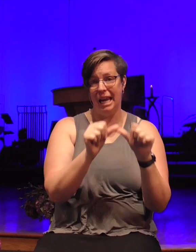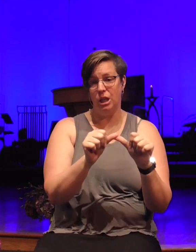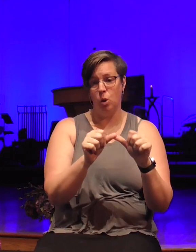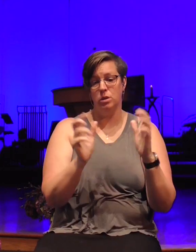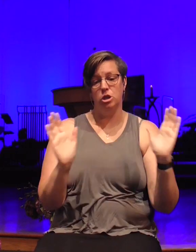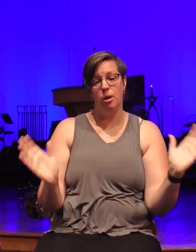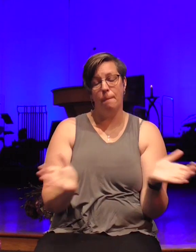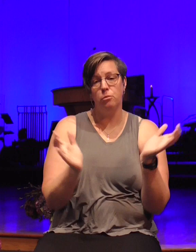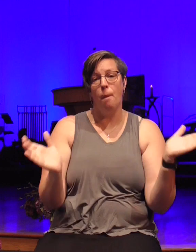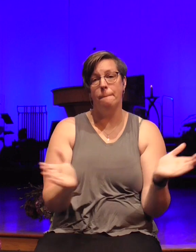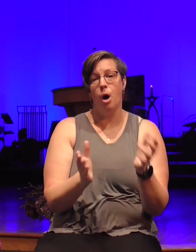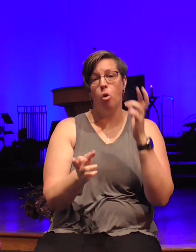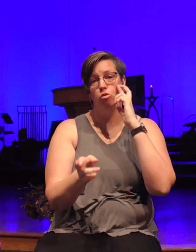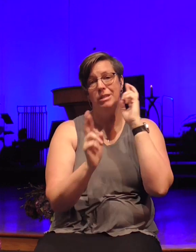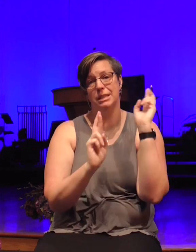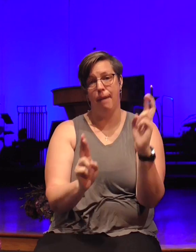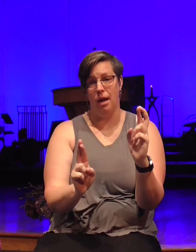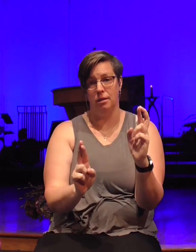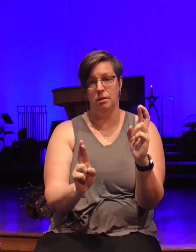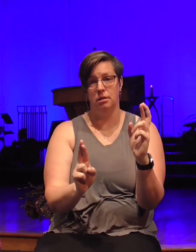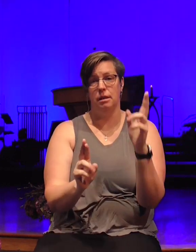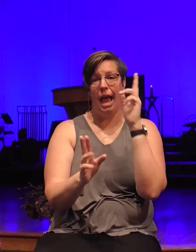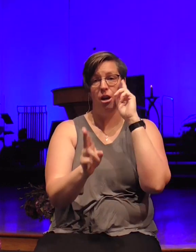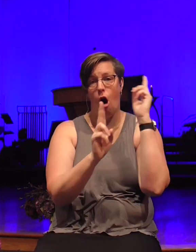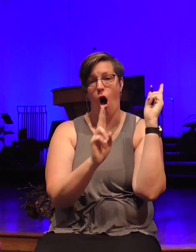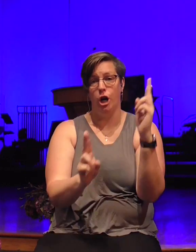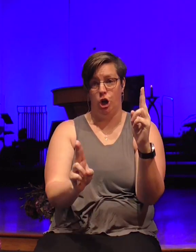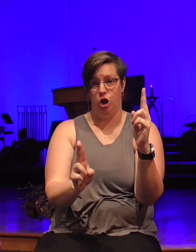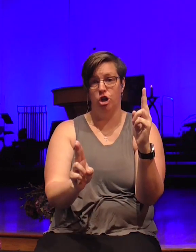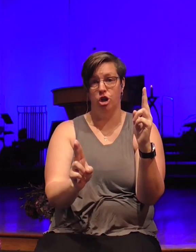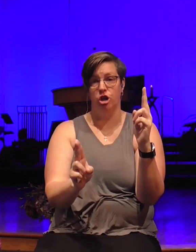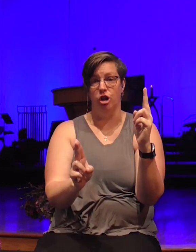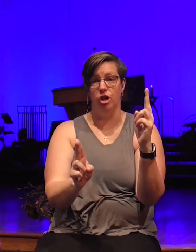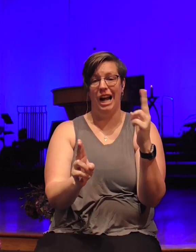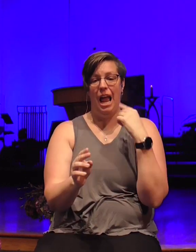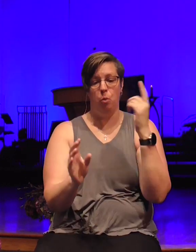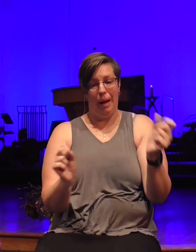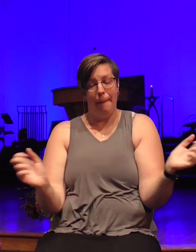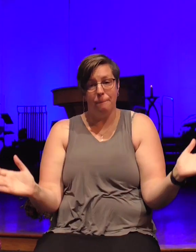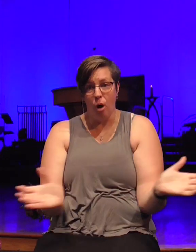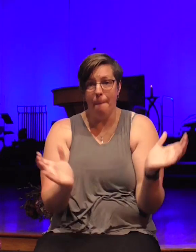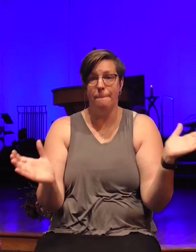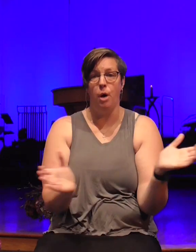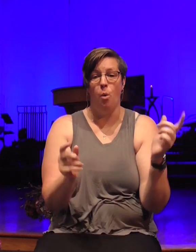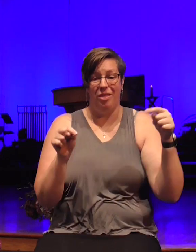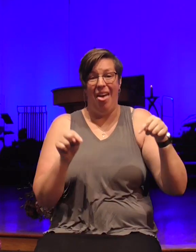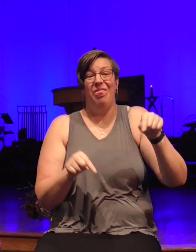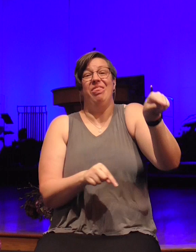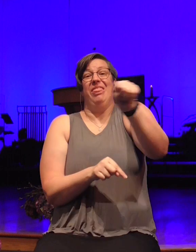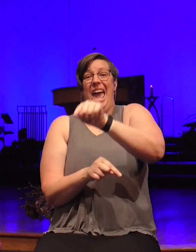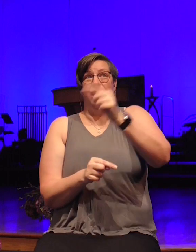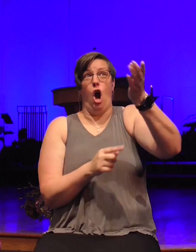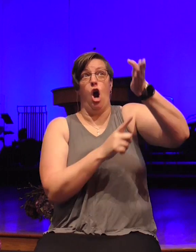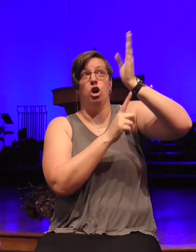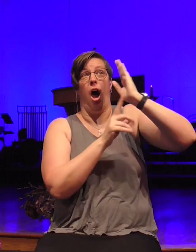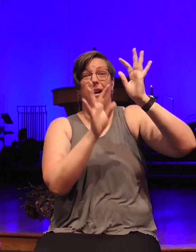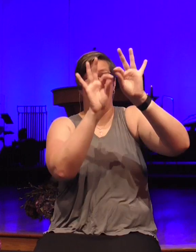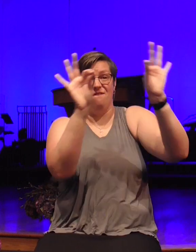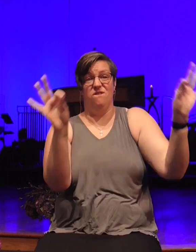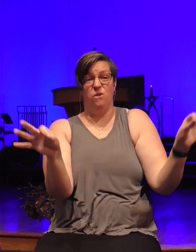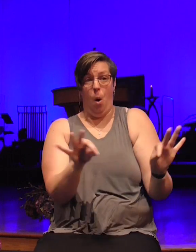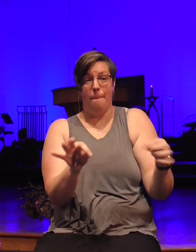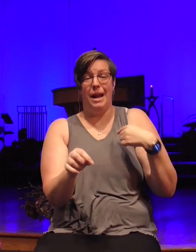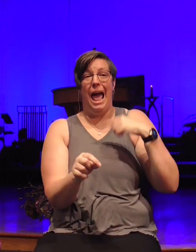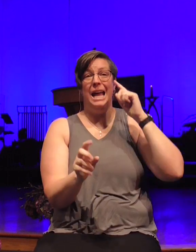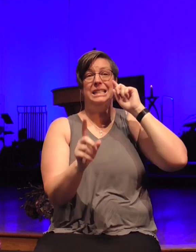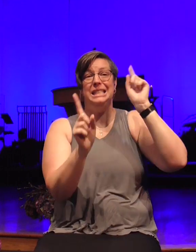promote respect and honor and promote the fact that they are God in form. I just happen to disagree with